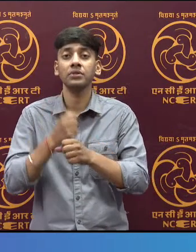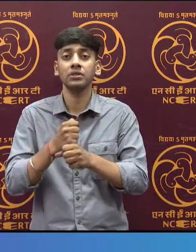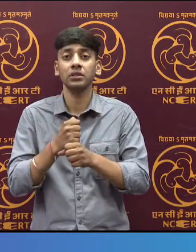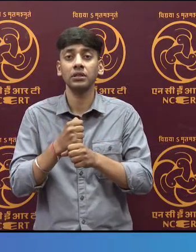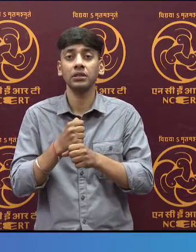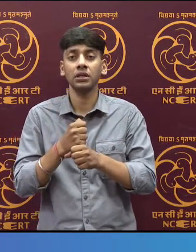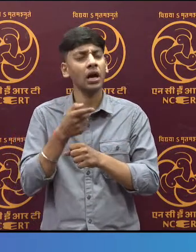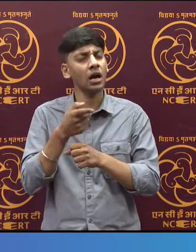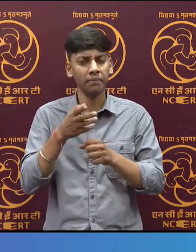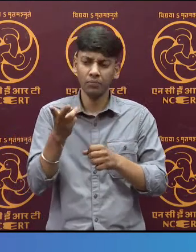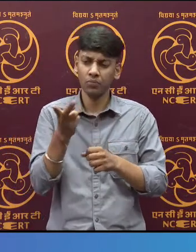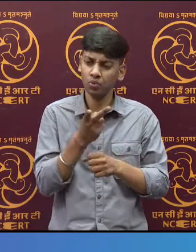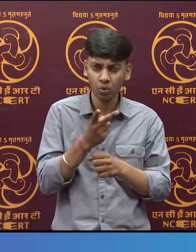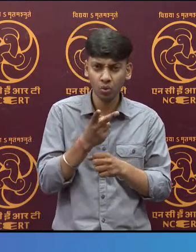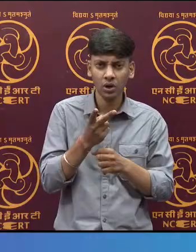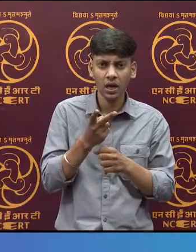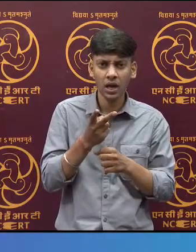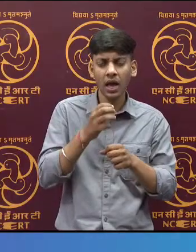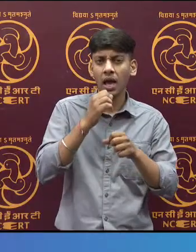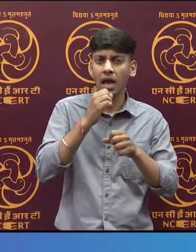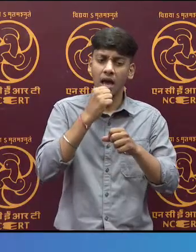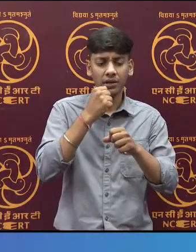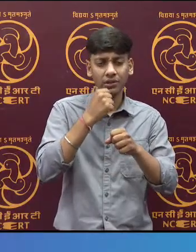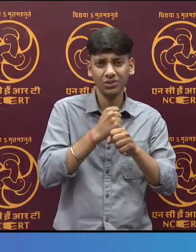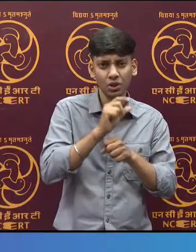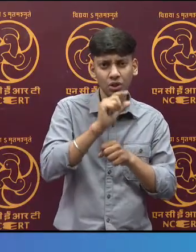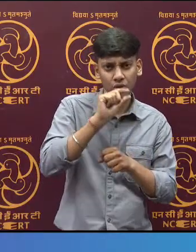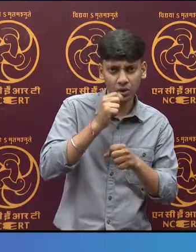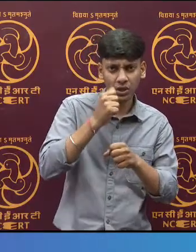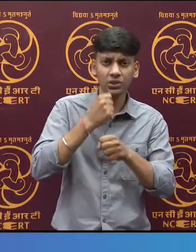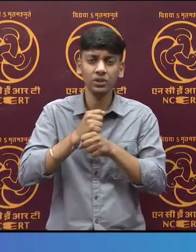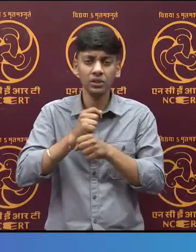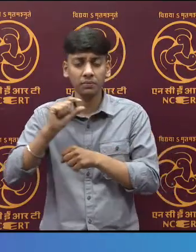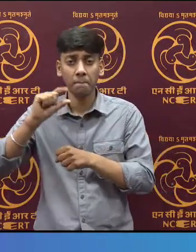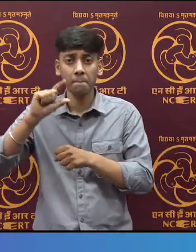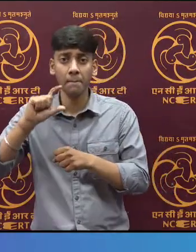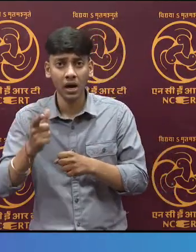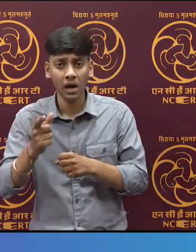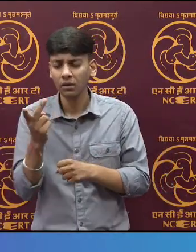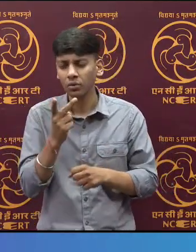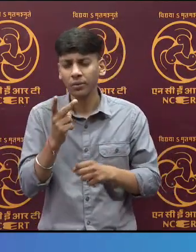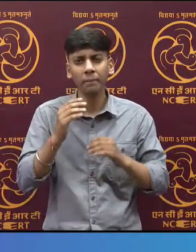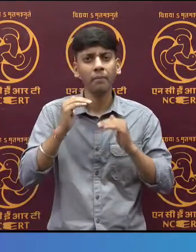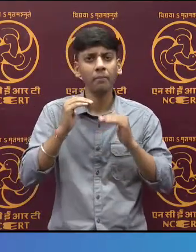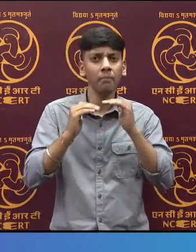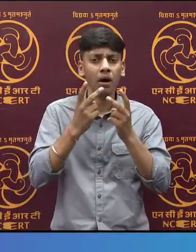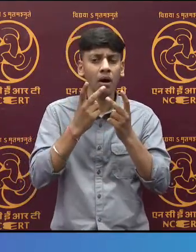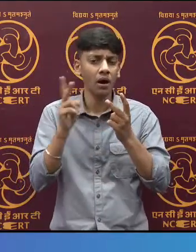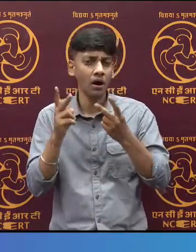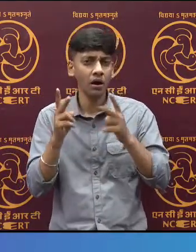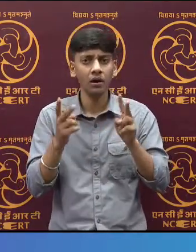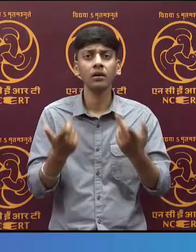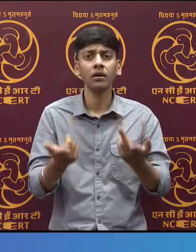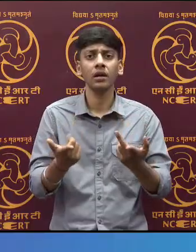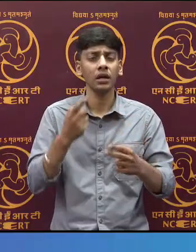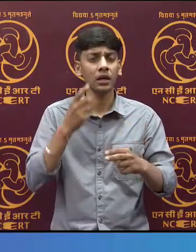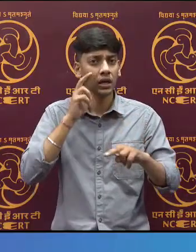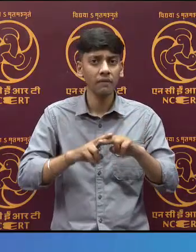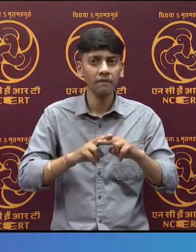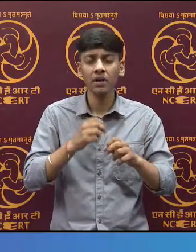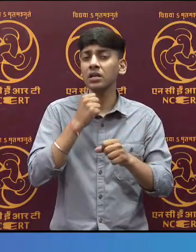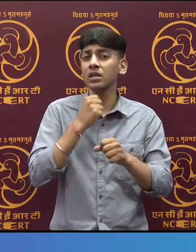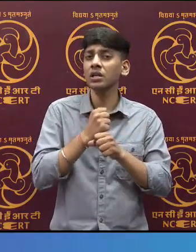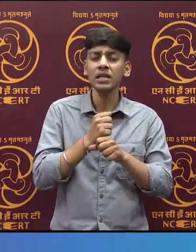the difference between small g or capital G? Yes, capital G is the universal gravitational constant, which is constant